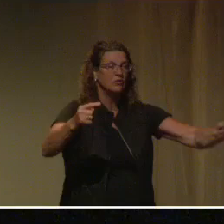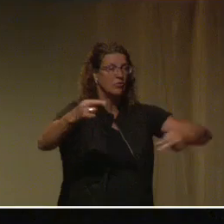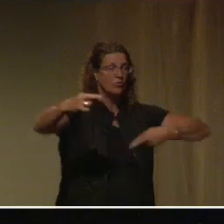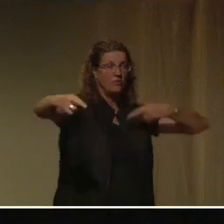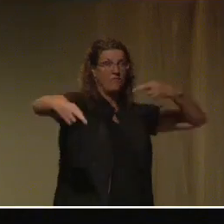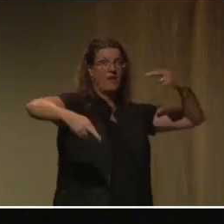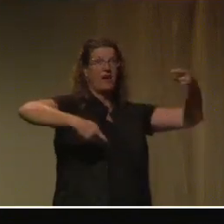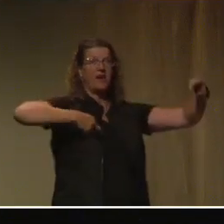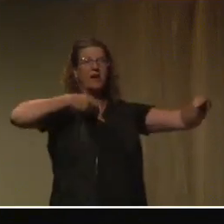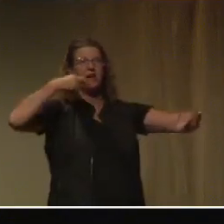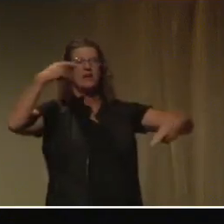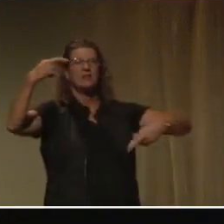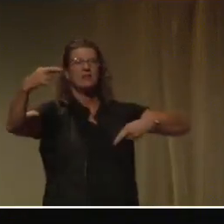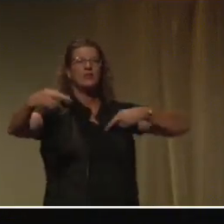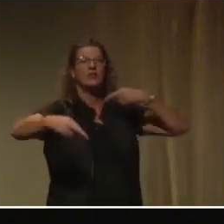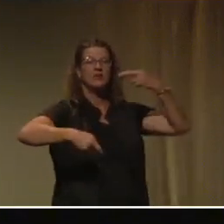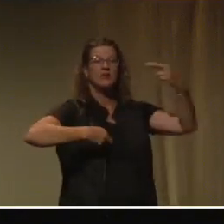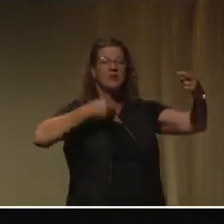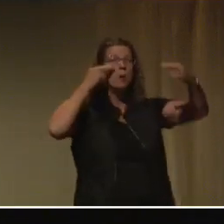revival.